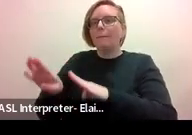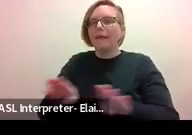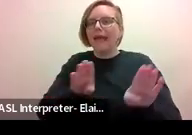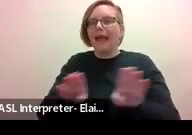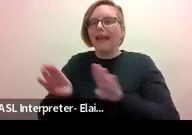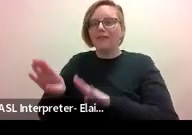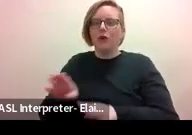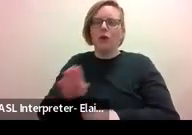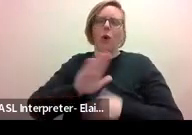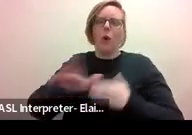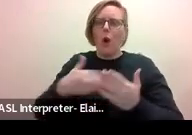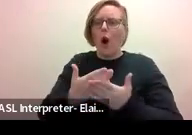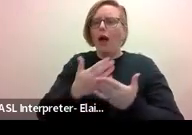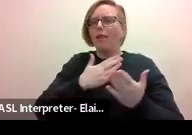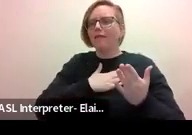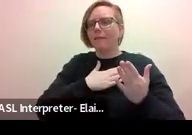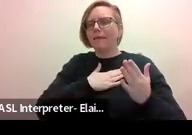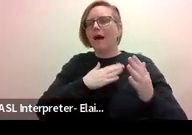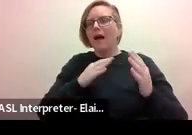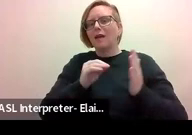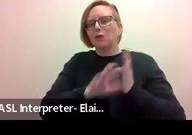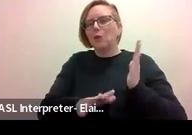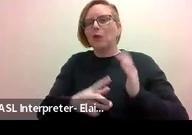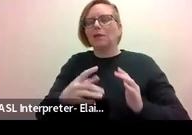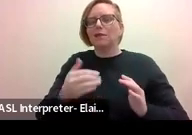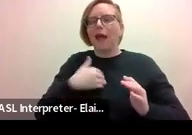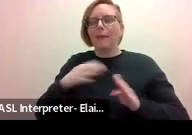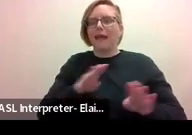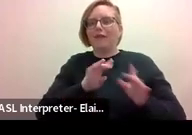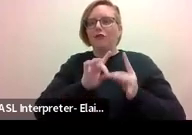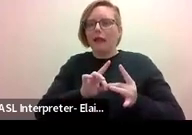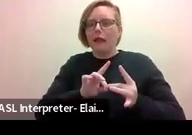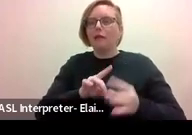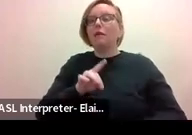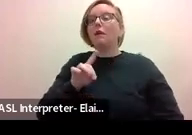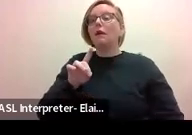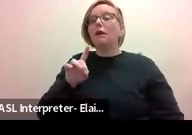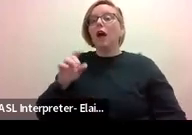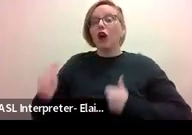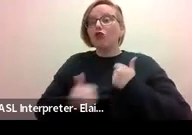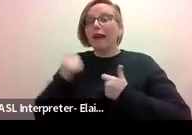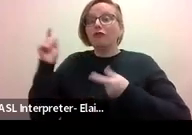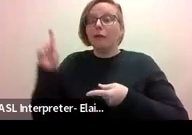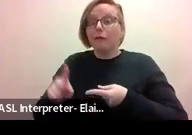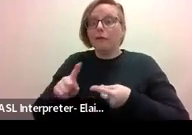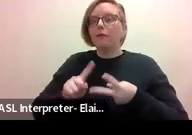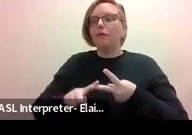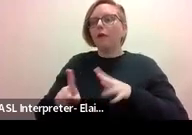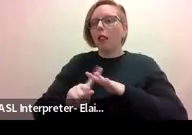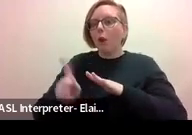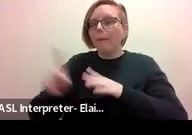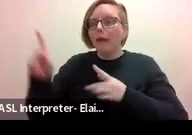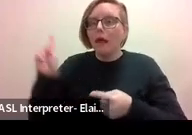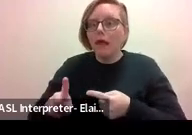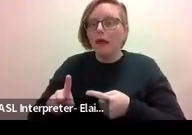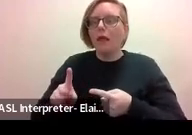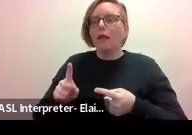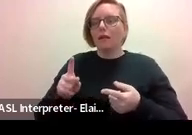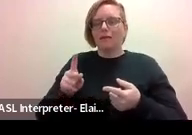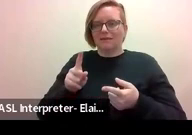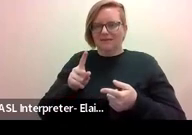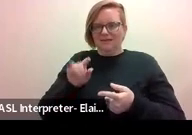students had decreased instances of aggression, decreased instances of eloping, that kind of a thing. But that's not a